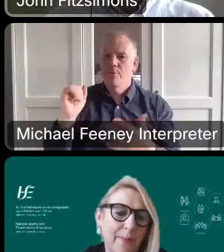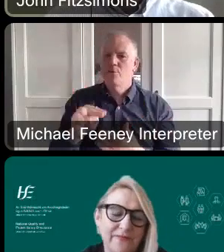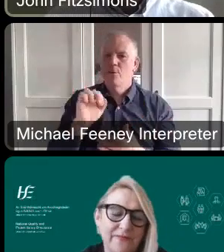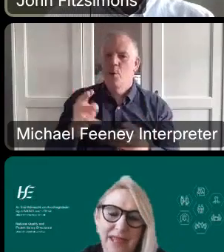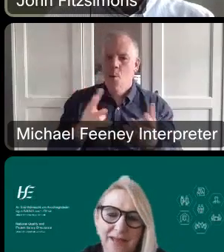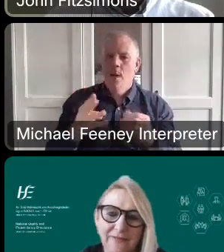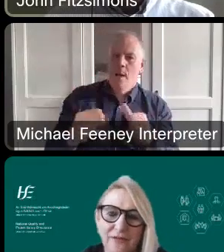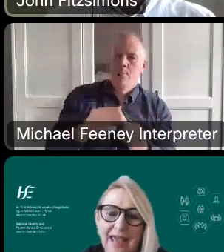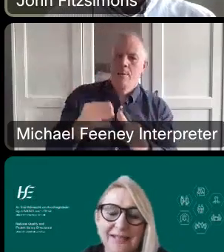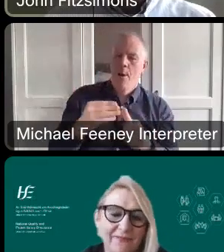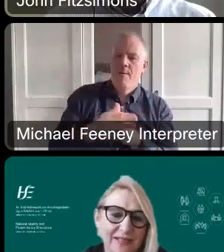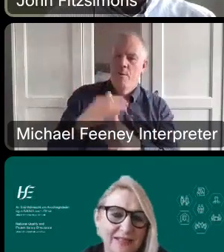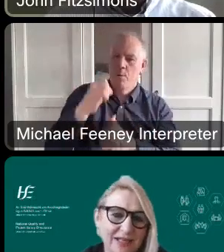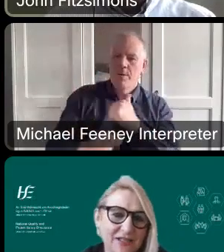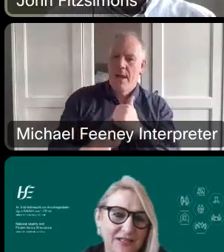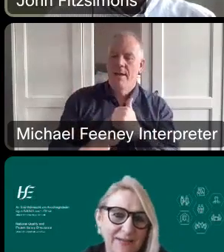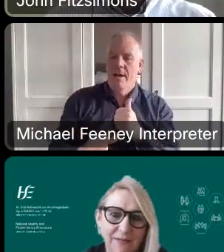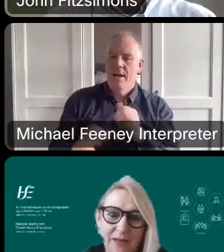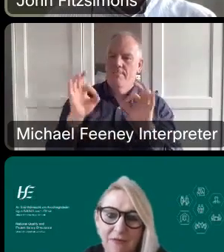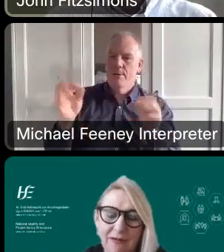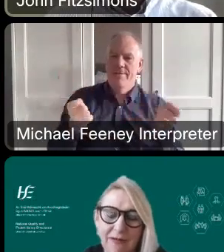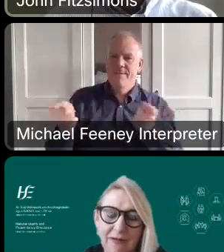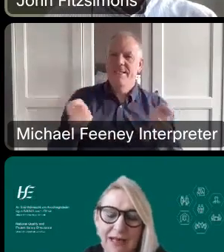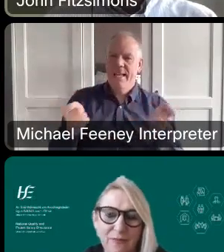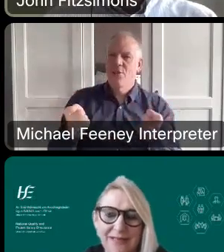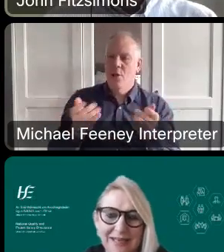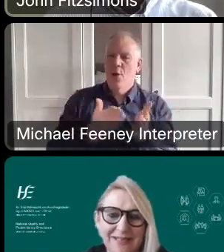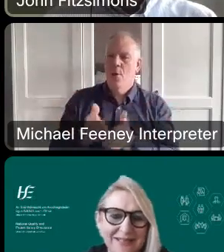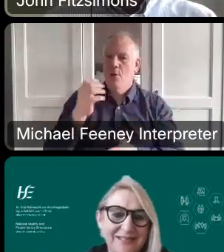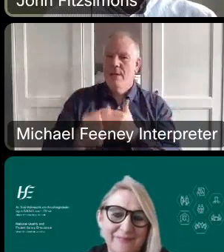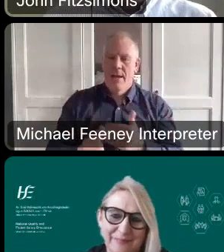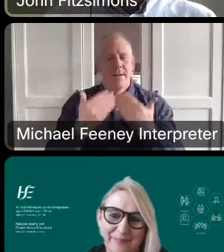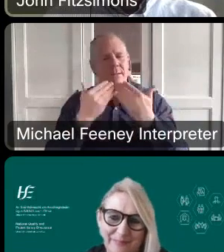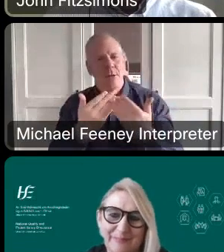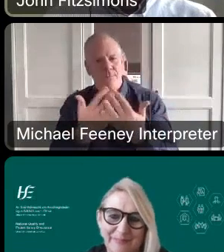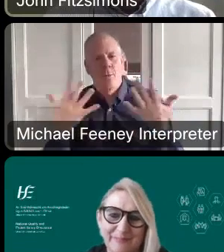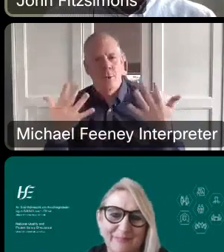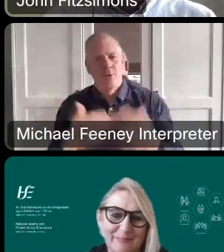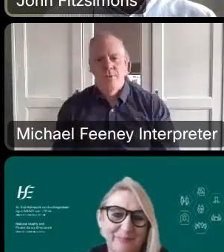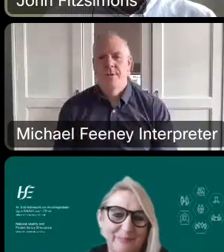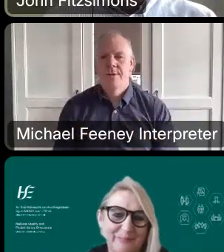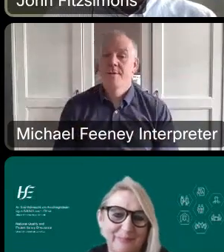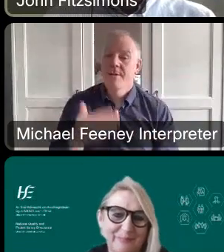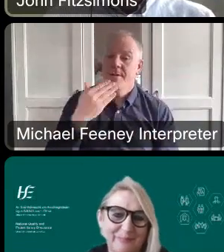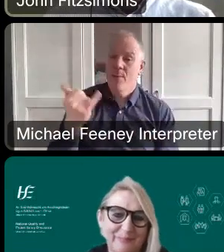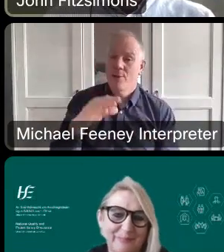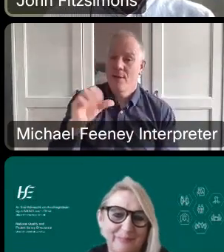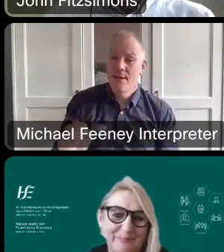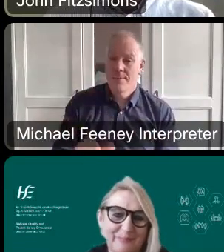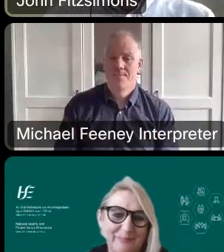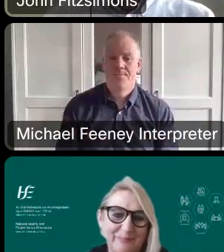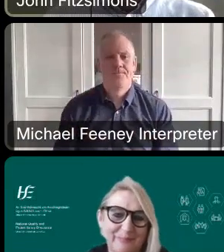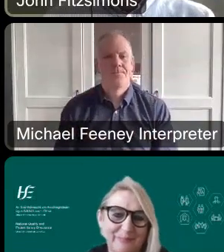preparation for today, and for the excellent facilitation today. We really greatly appreciate it. Thanks, Angela. A